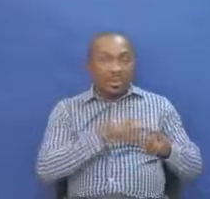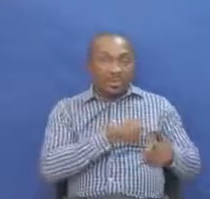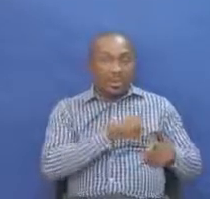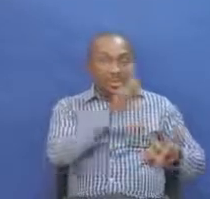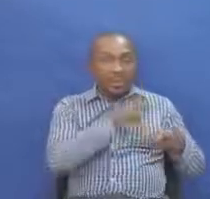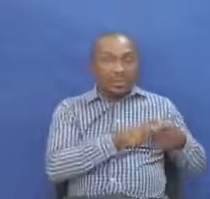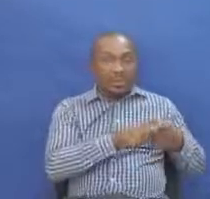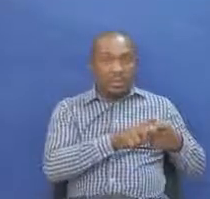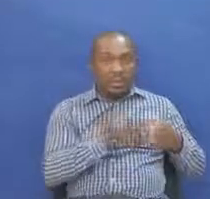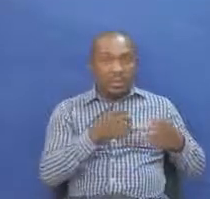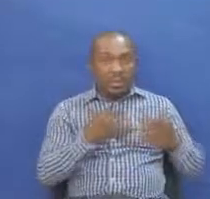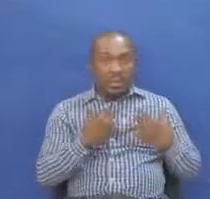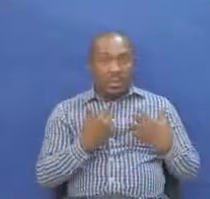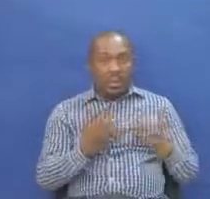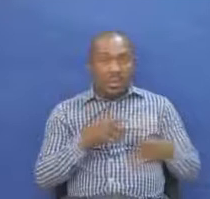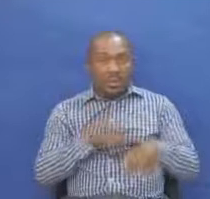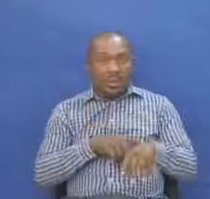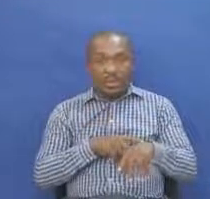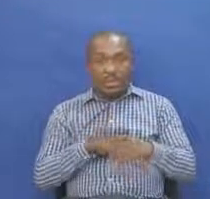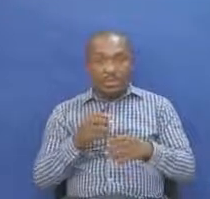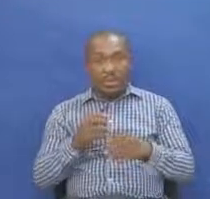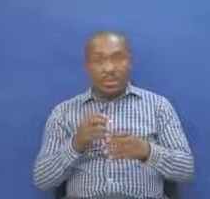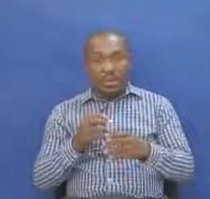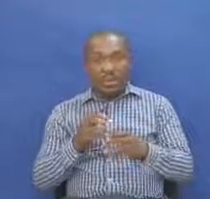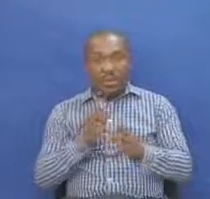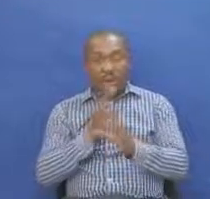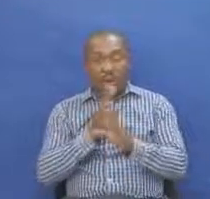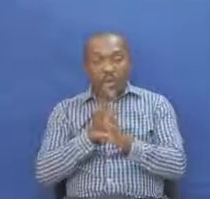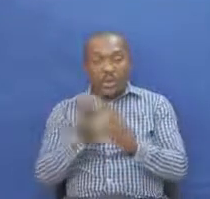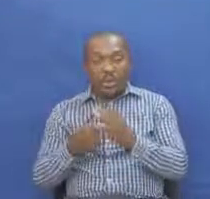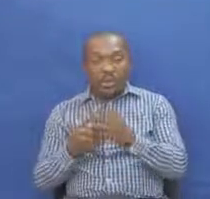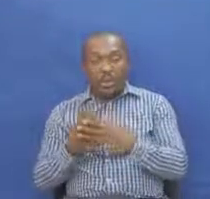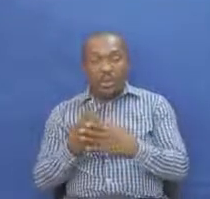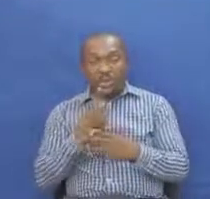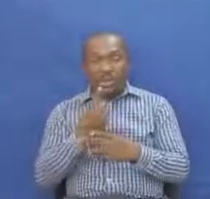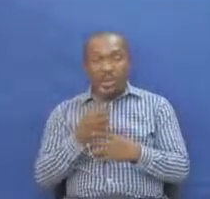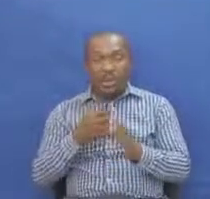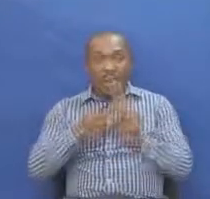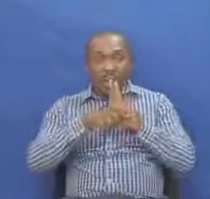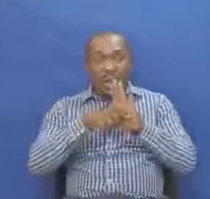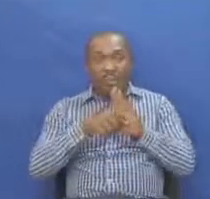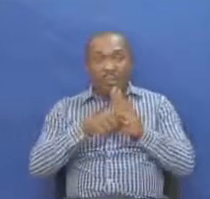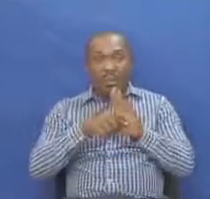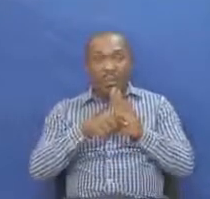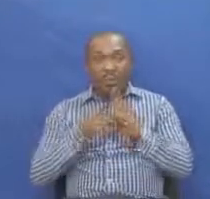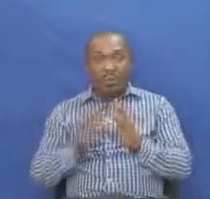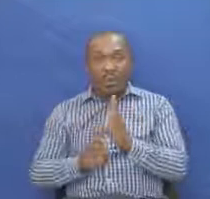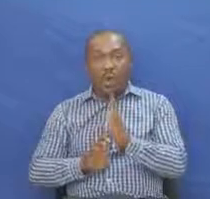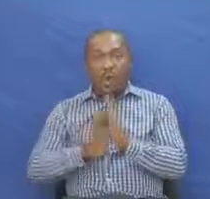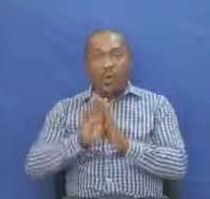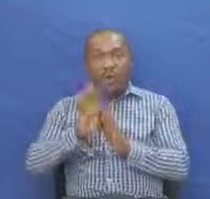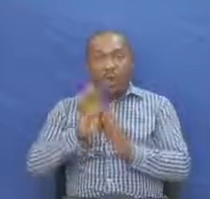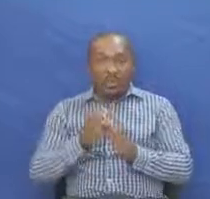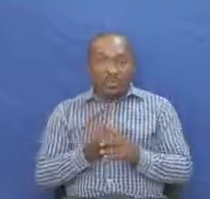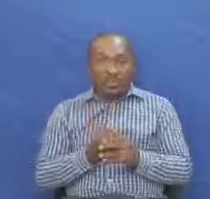decrease. When this condition occurs, this type of growth is referred to as a negative growth. So what is a negative growth? We can